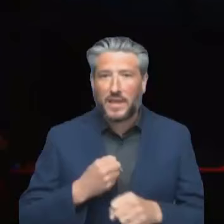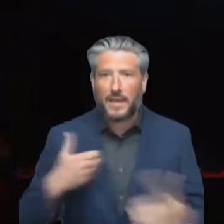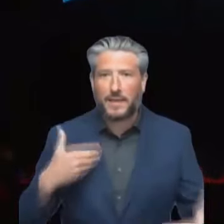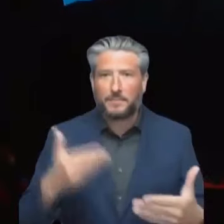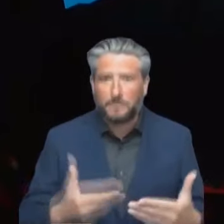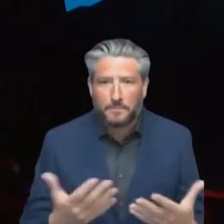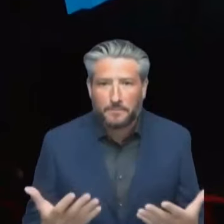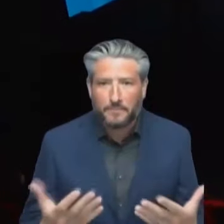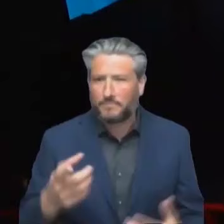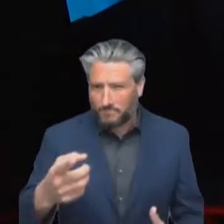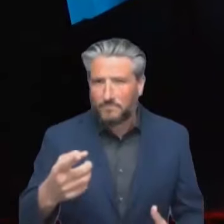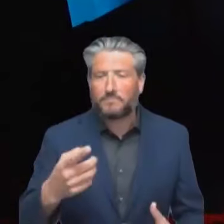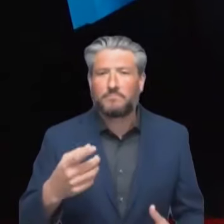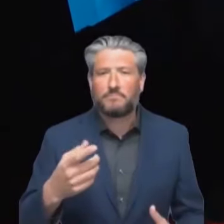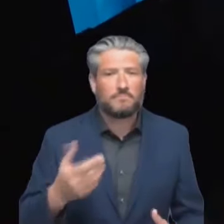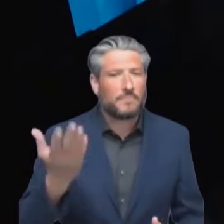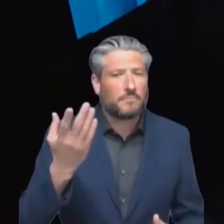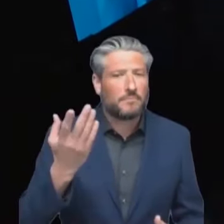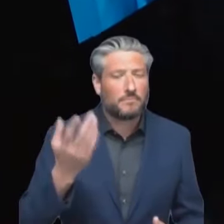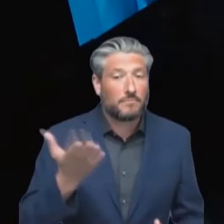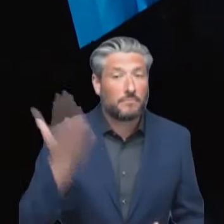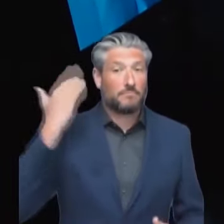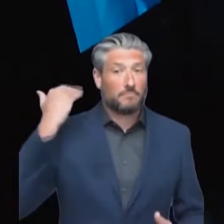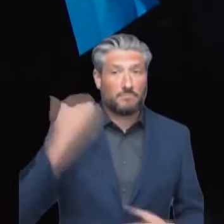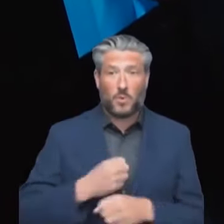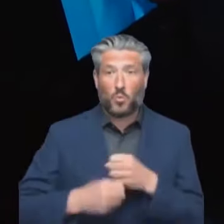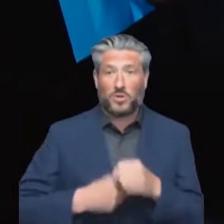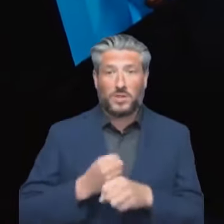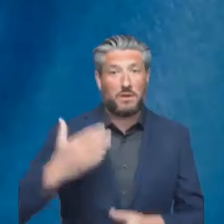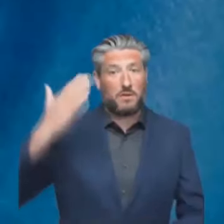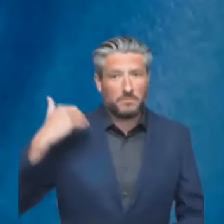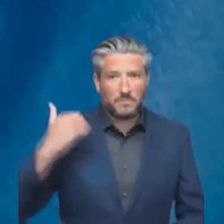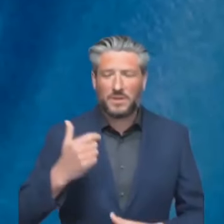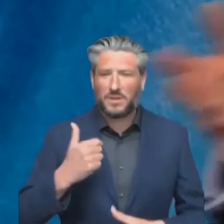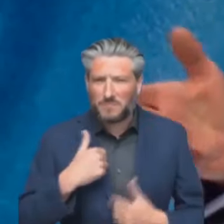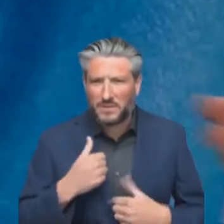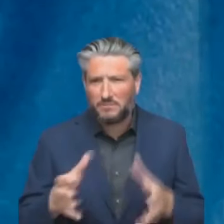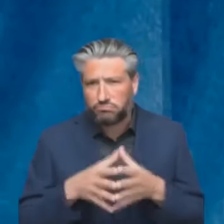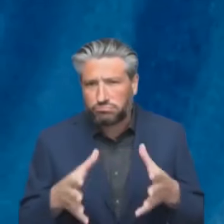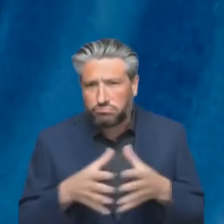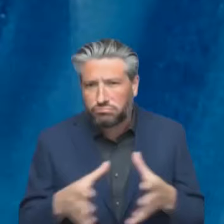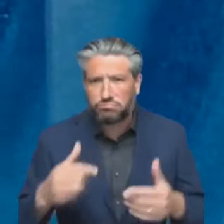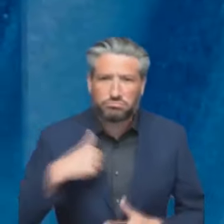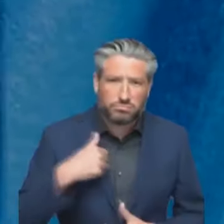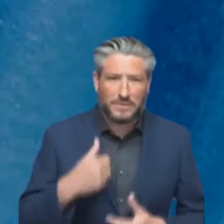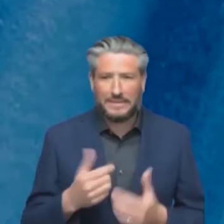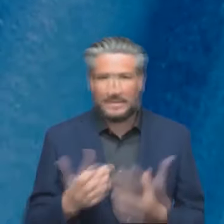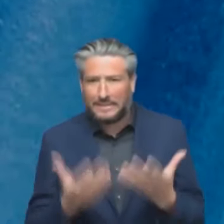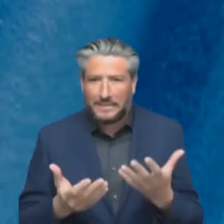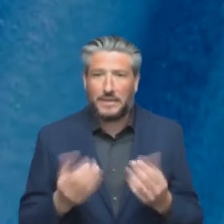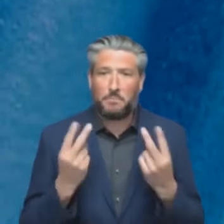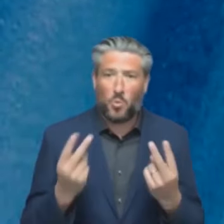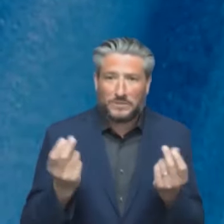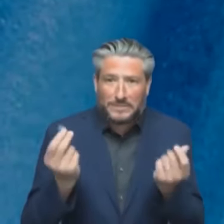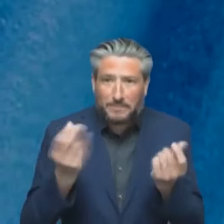of the pandemic and Renault's savings plan, which illustrated the difficult times that we were going through. I could obviously